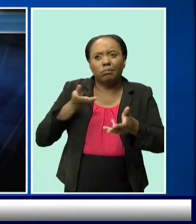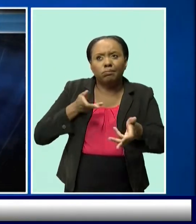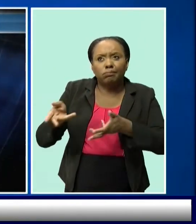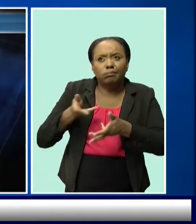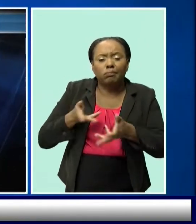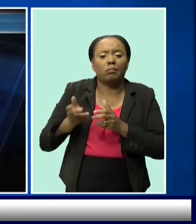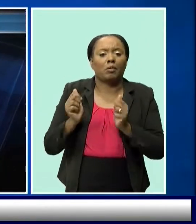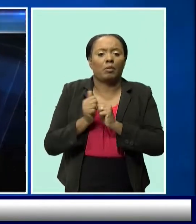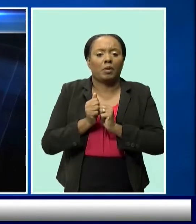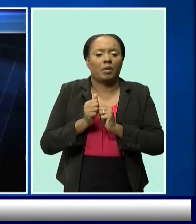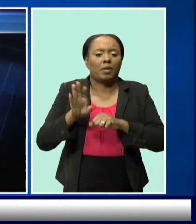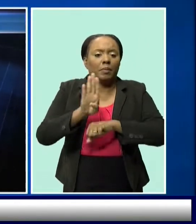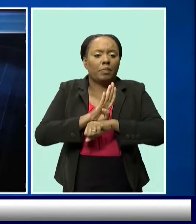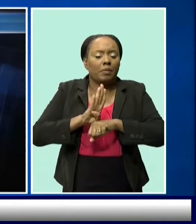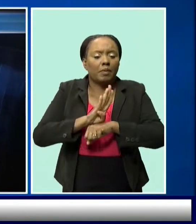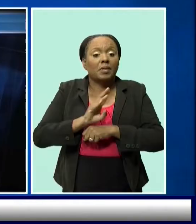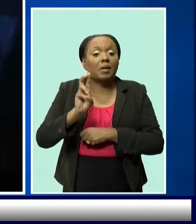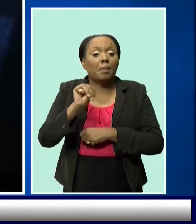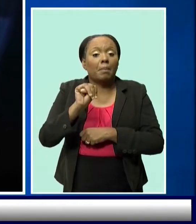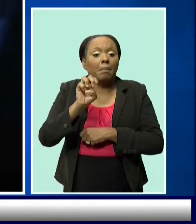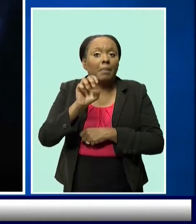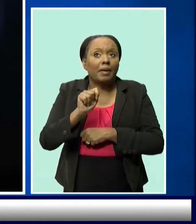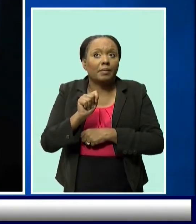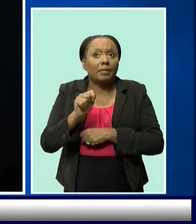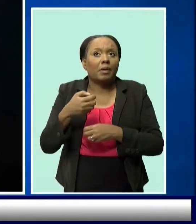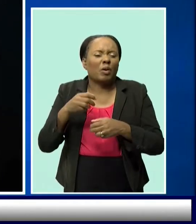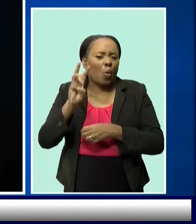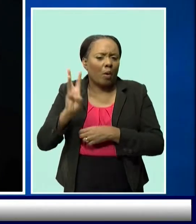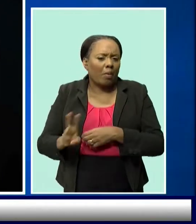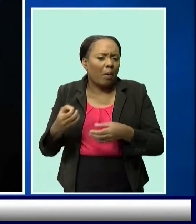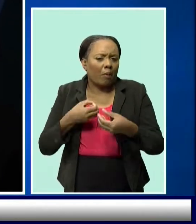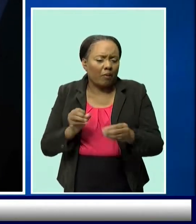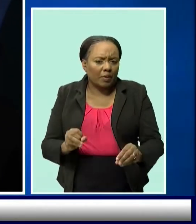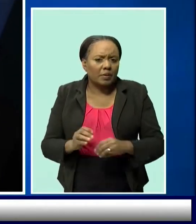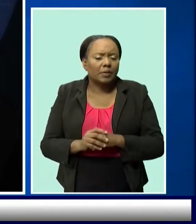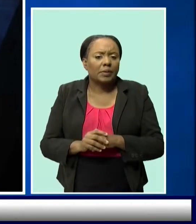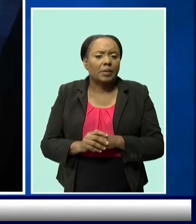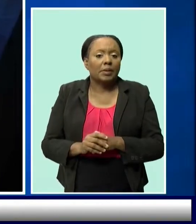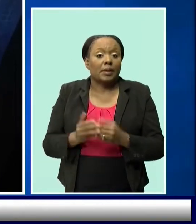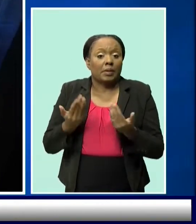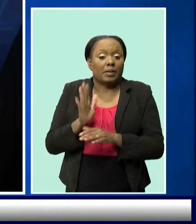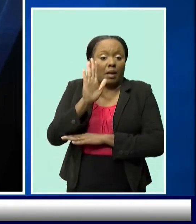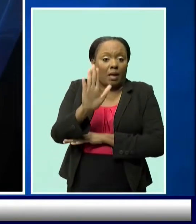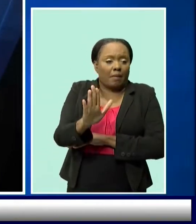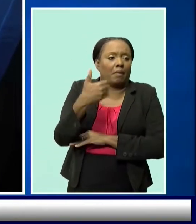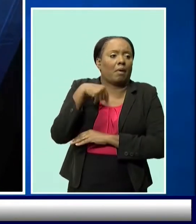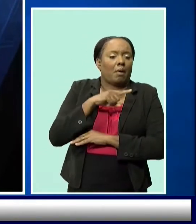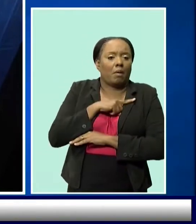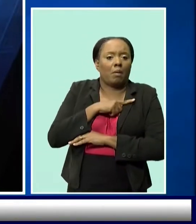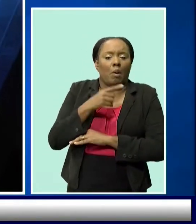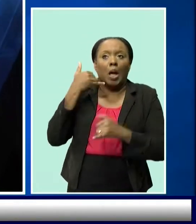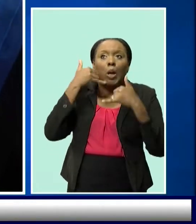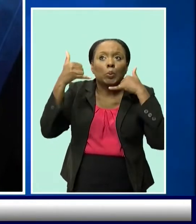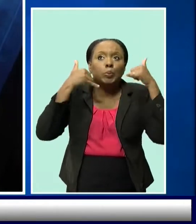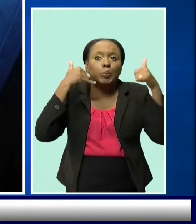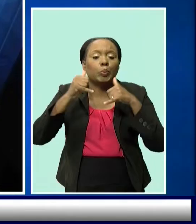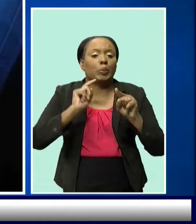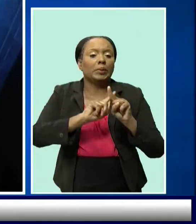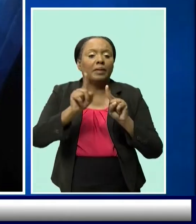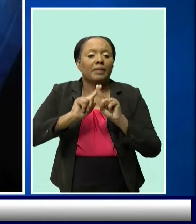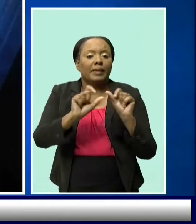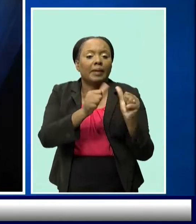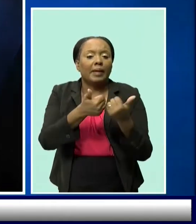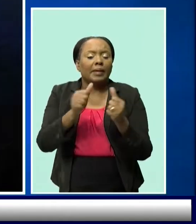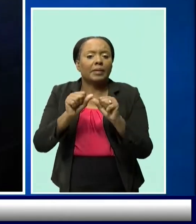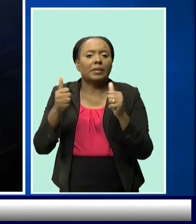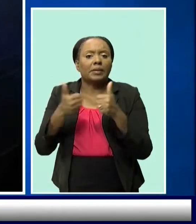Met Services. As recent as this afternoon, we would have called together a number of the agencies so they